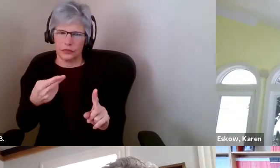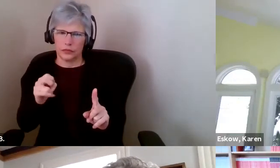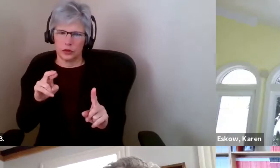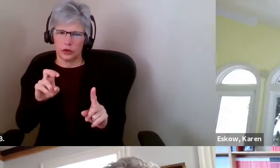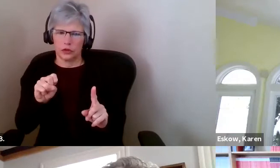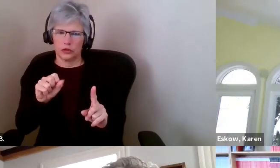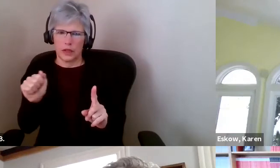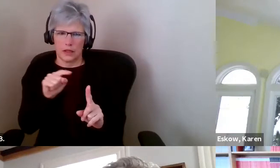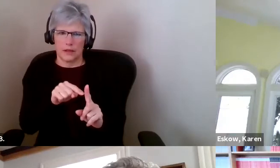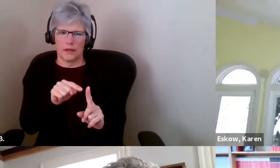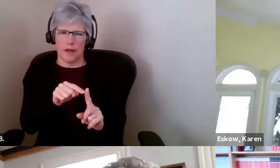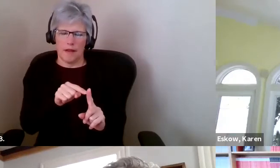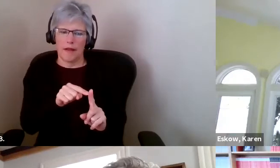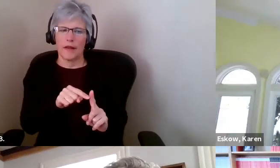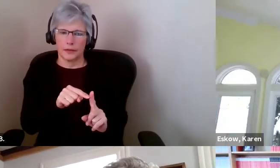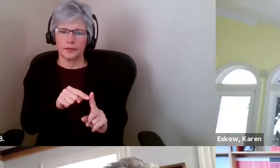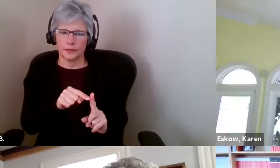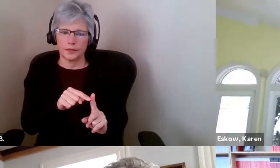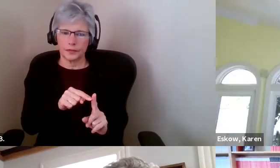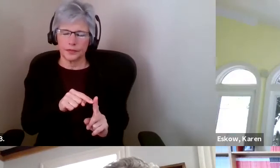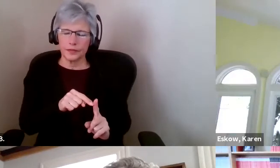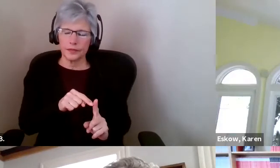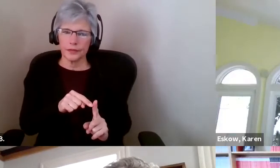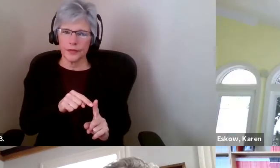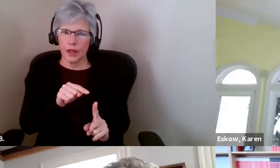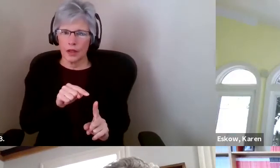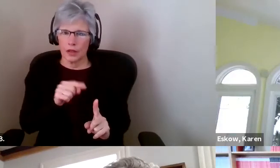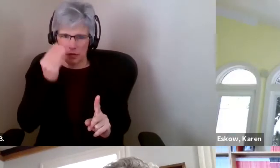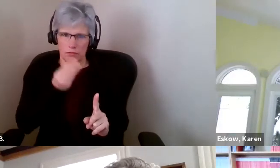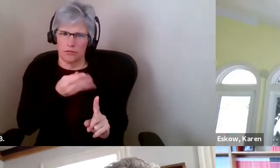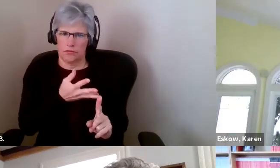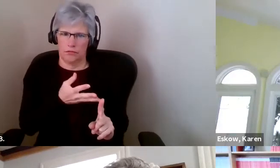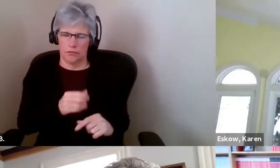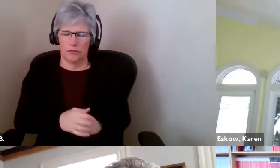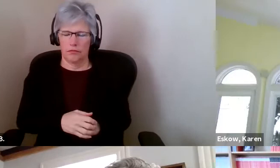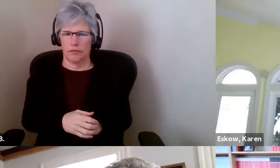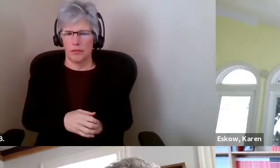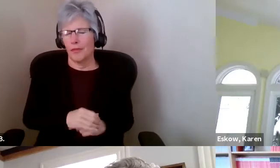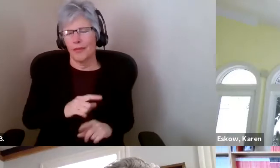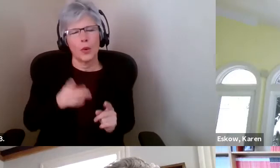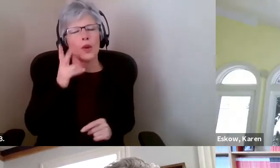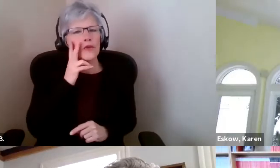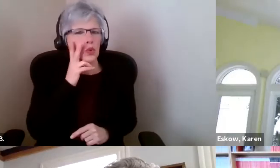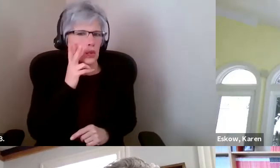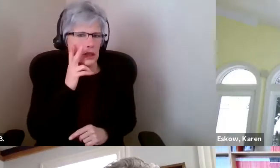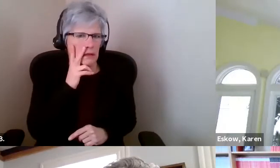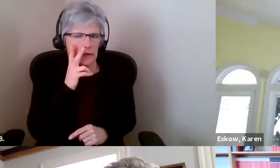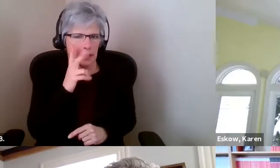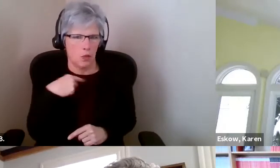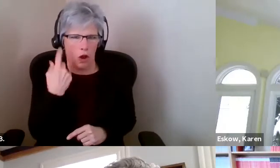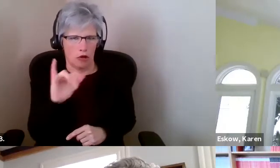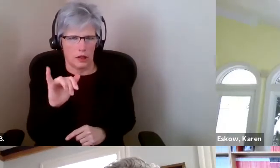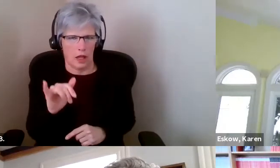of the first people to find a solution for us. So we'll see how it goes. I mean, many people have already been